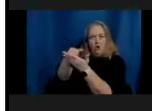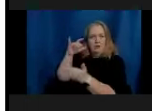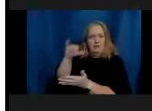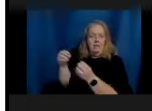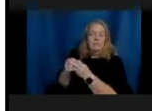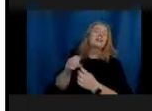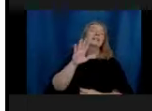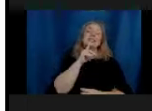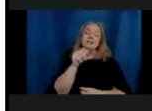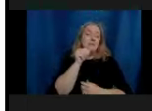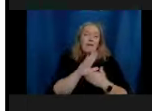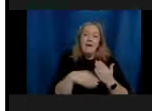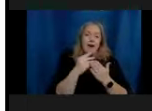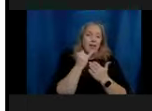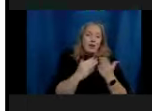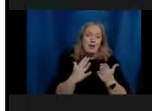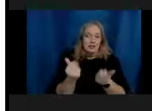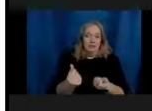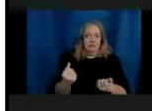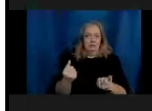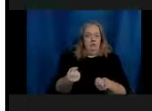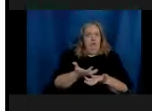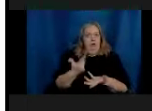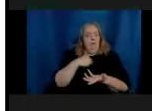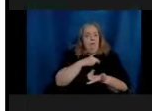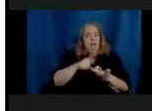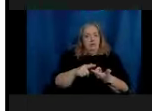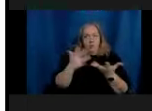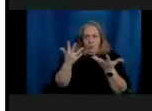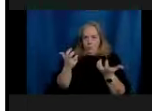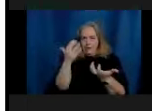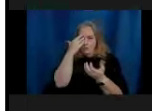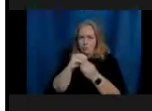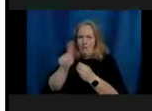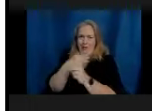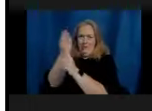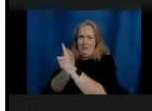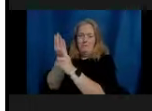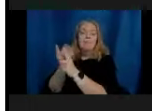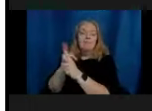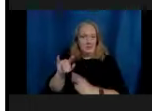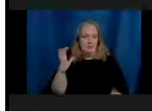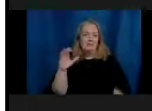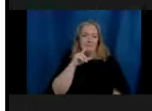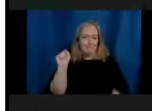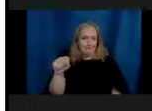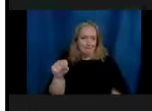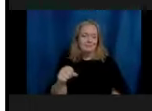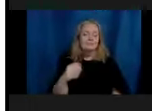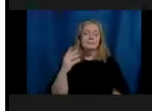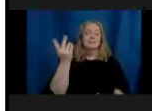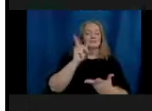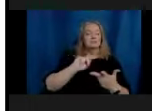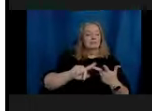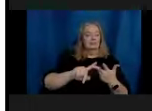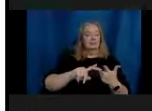getting us to want to know them more from their art. So I really wanted to study that. And then the third goal was researching